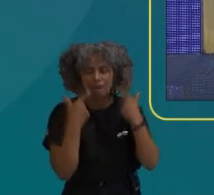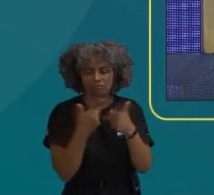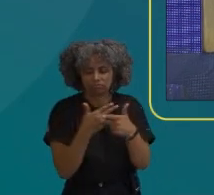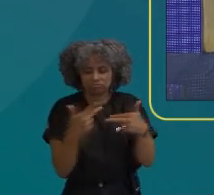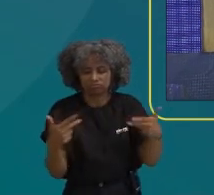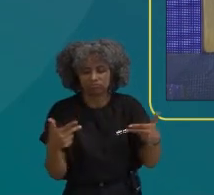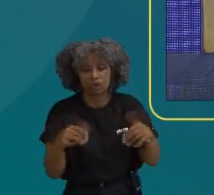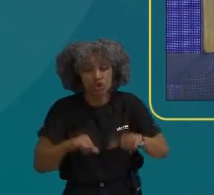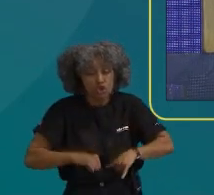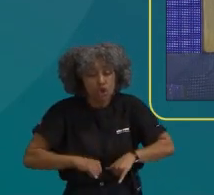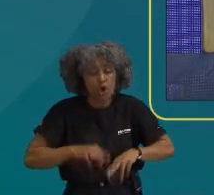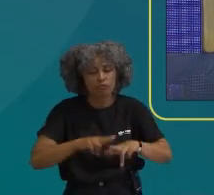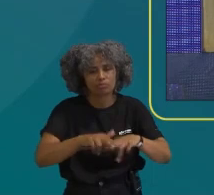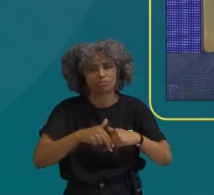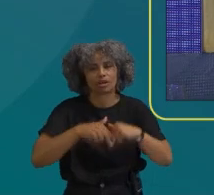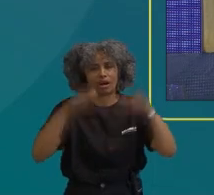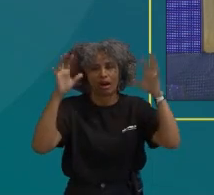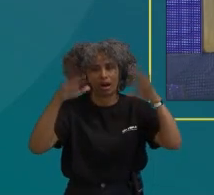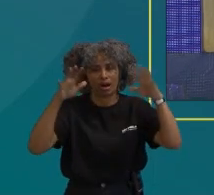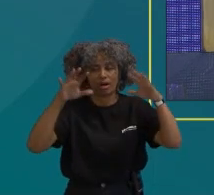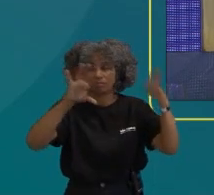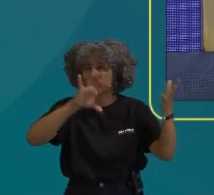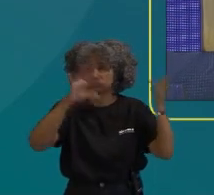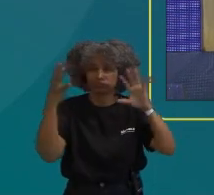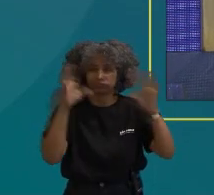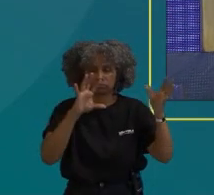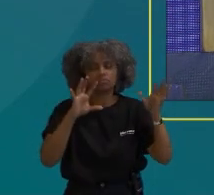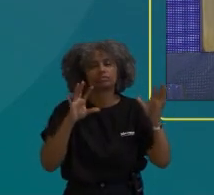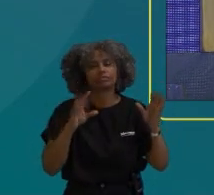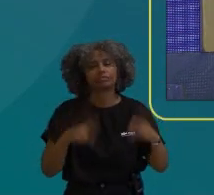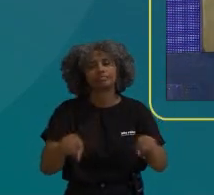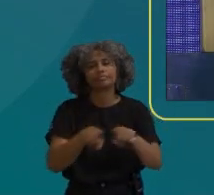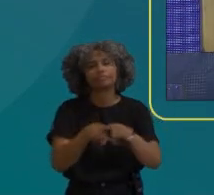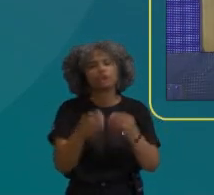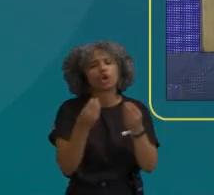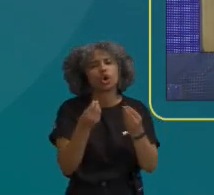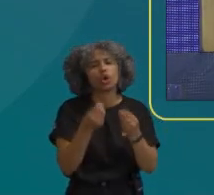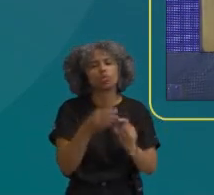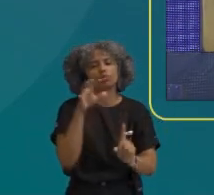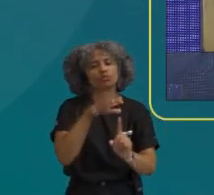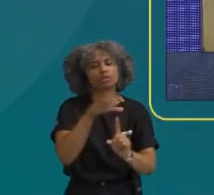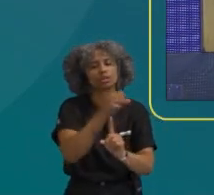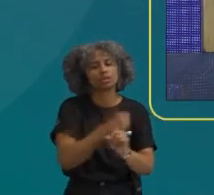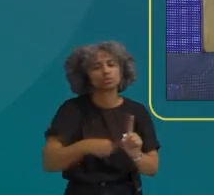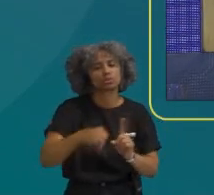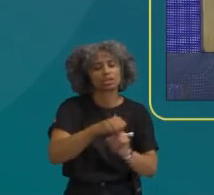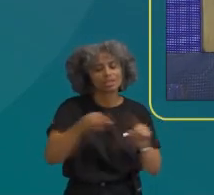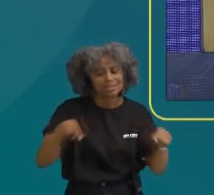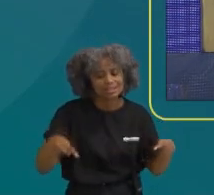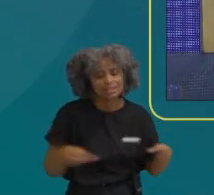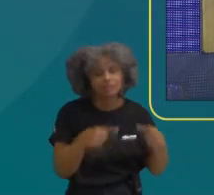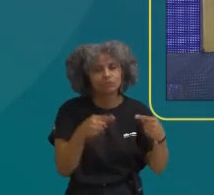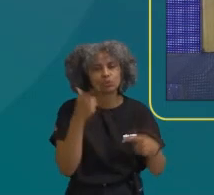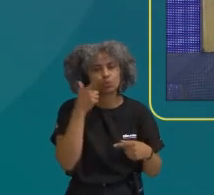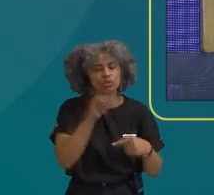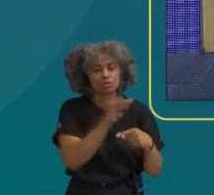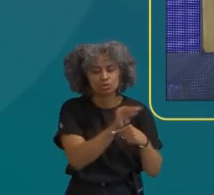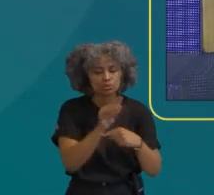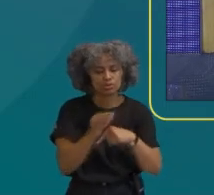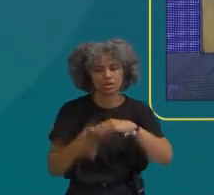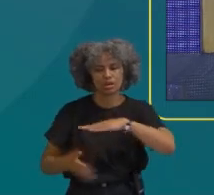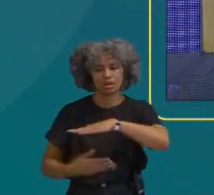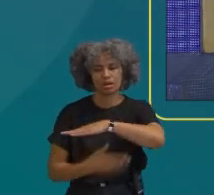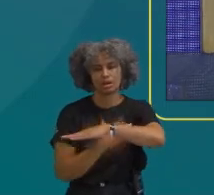how your city has overcome these obstacles to foster resilience, sustainability, and reduce biodiversity